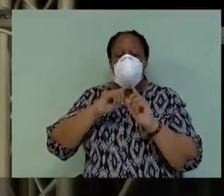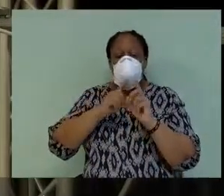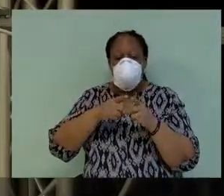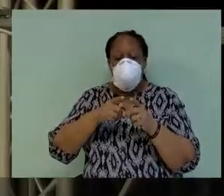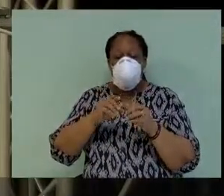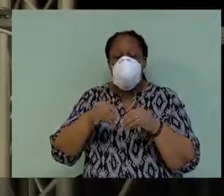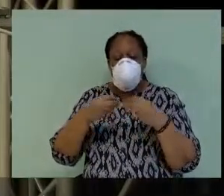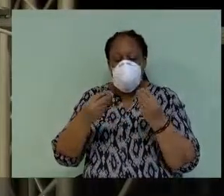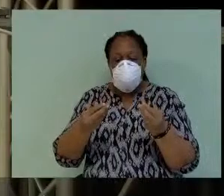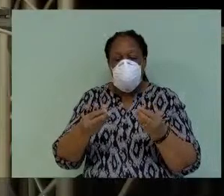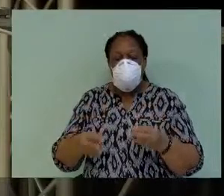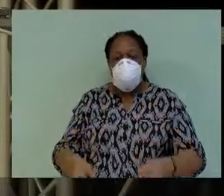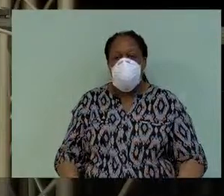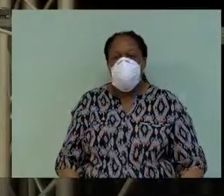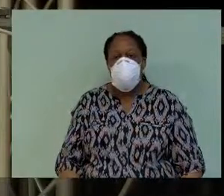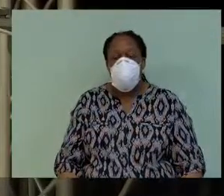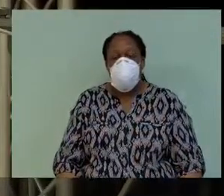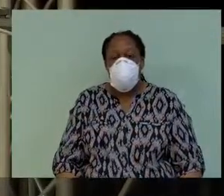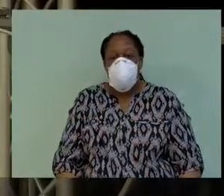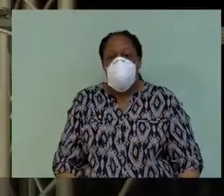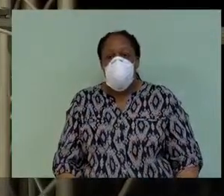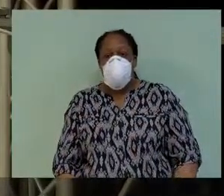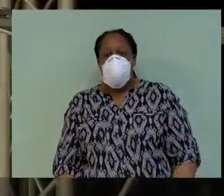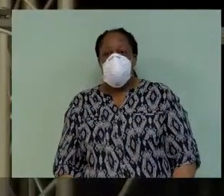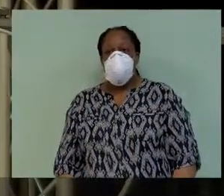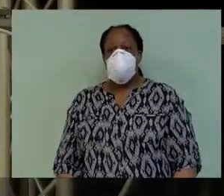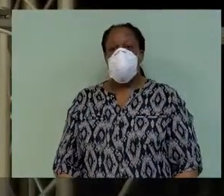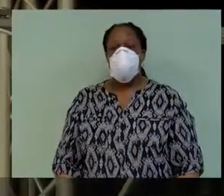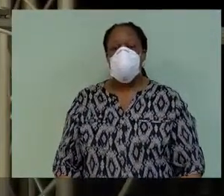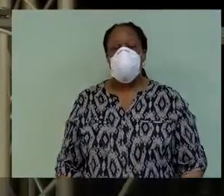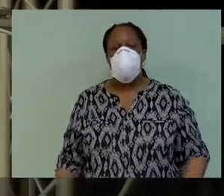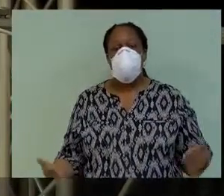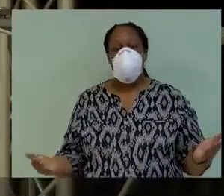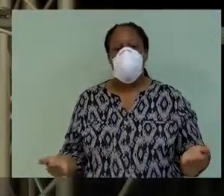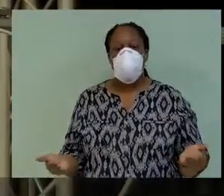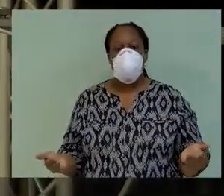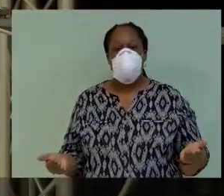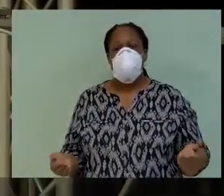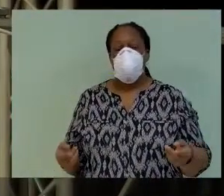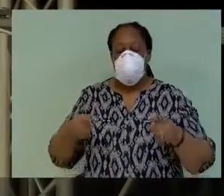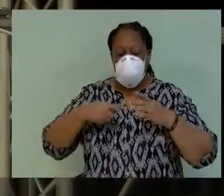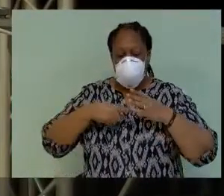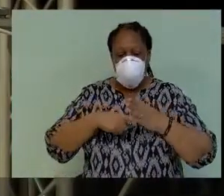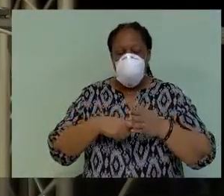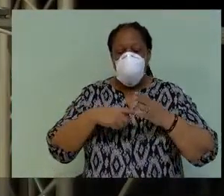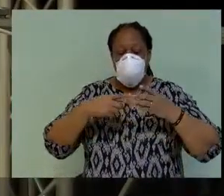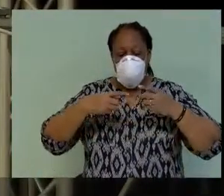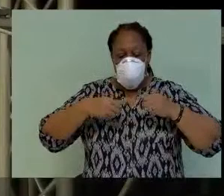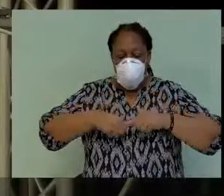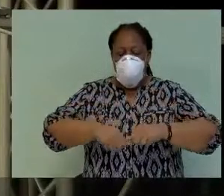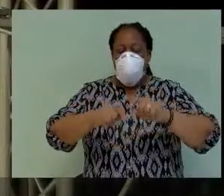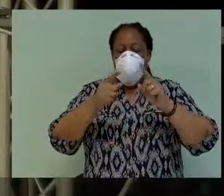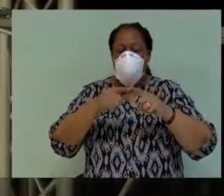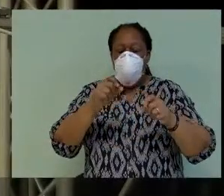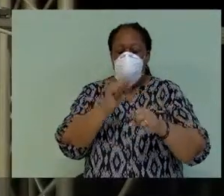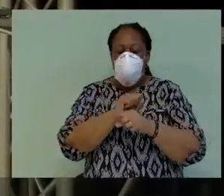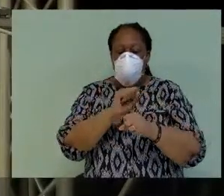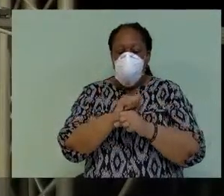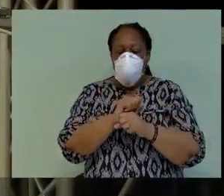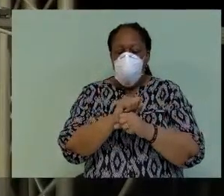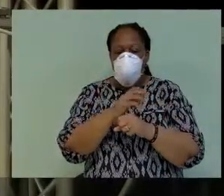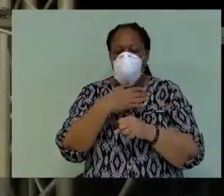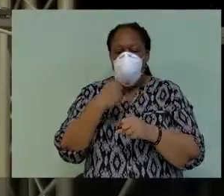The Compliance Task Force continues their work in ensuring that the businesses are compliant and adapting to the new